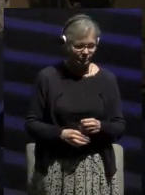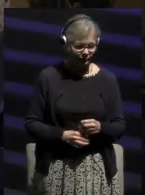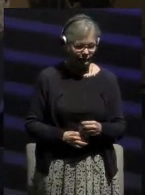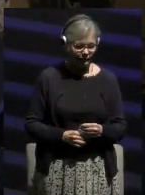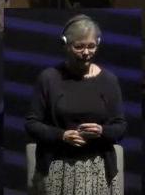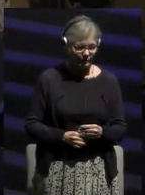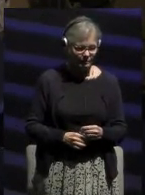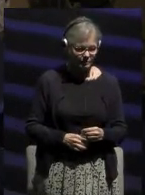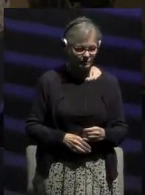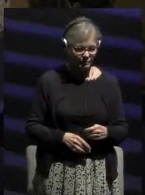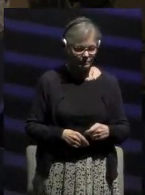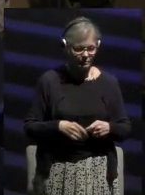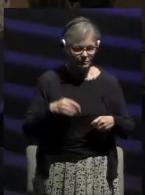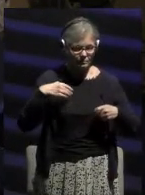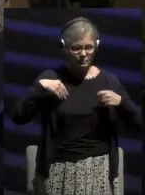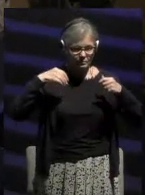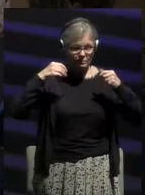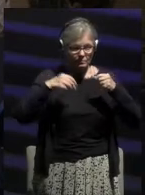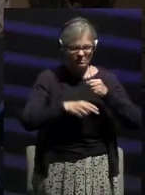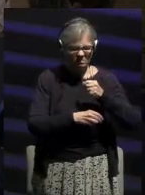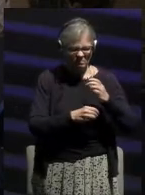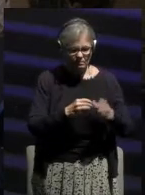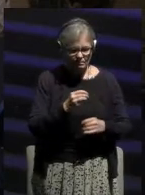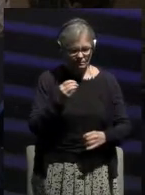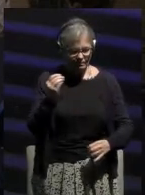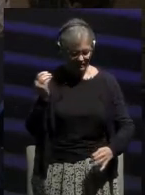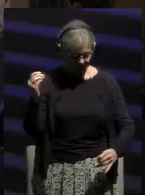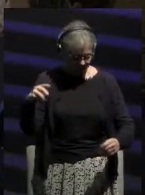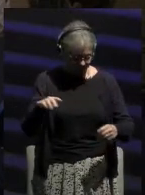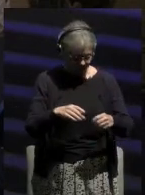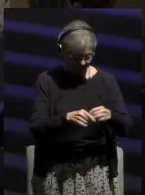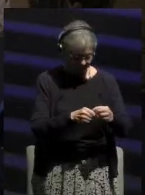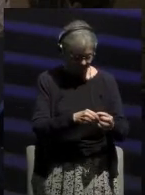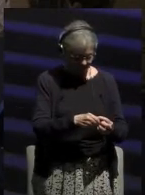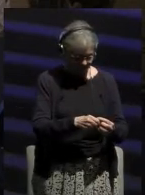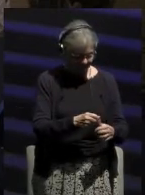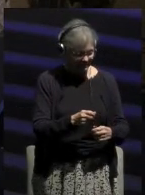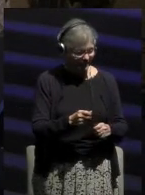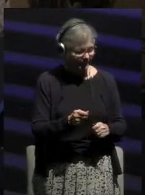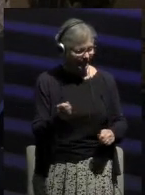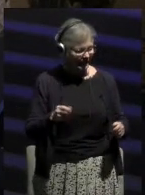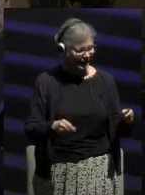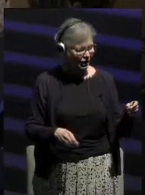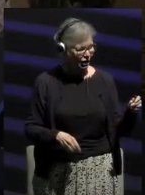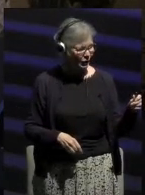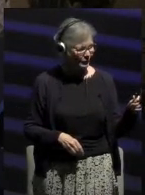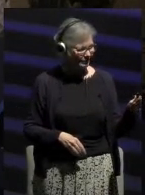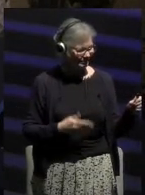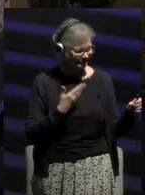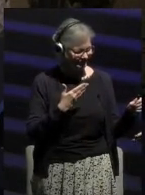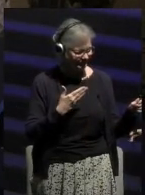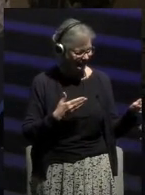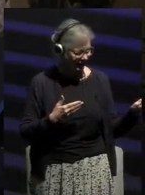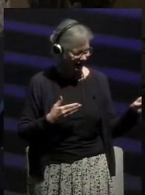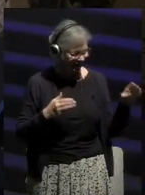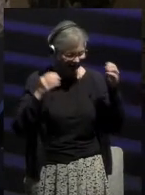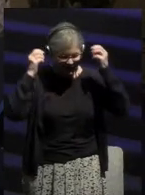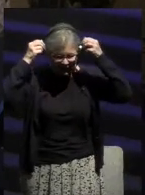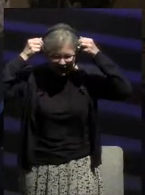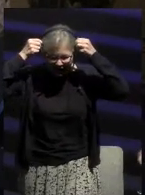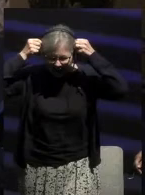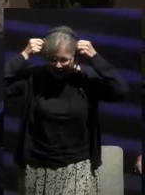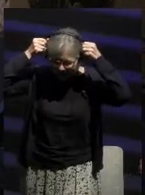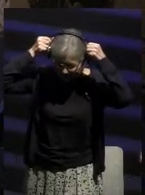I want you to grab the hand of the person that's next to you and let's pray one for another that we might find that secret place in the